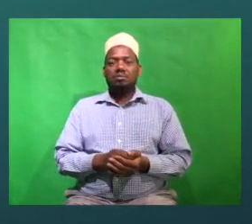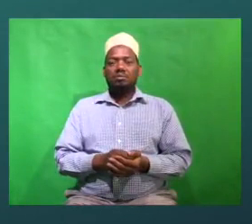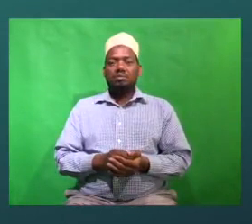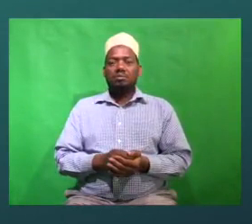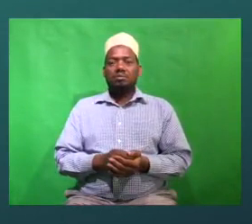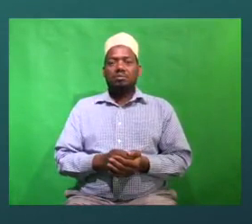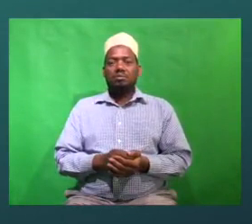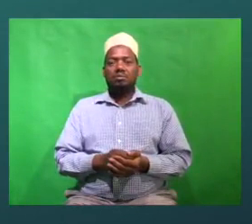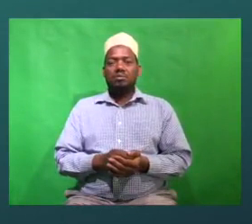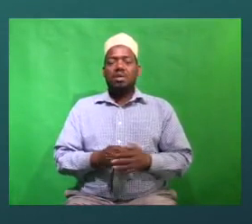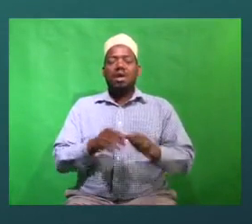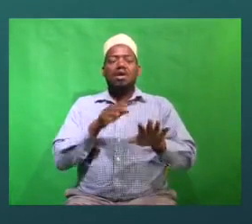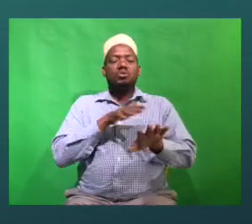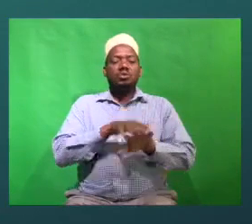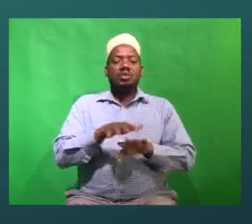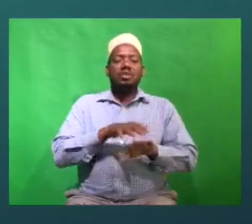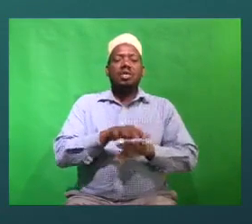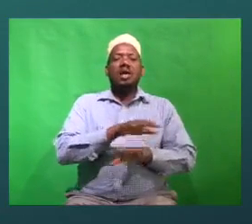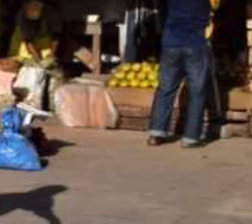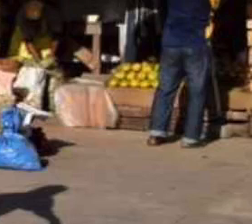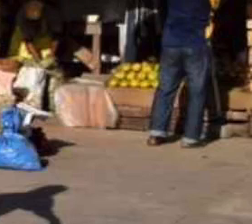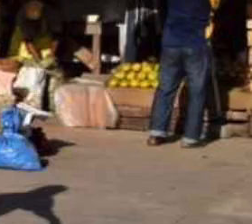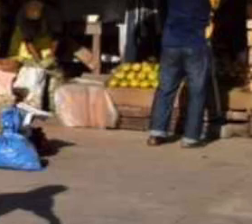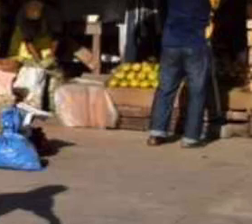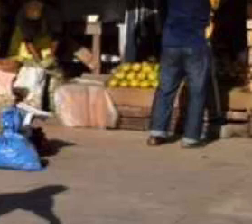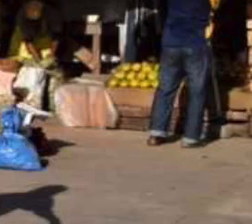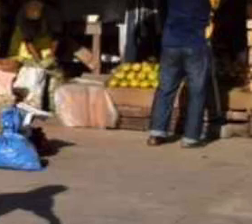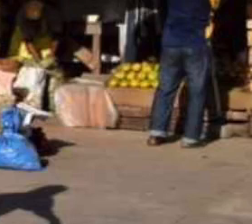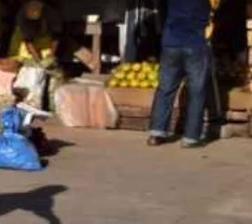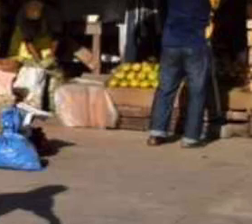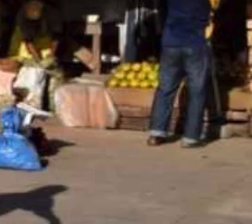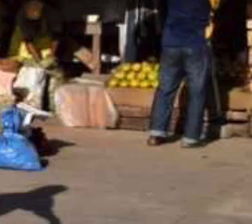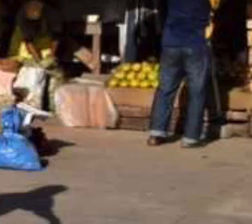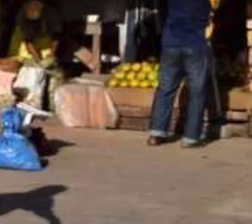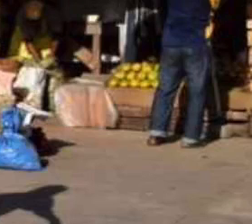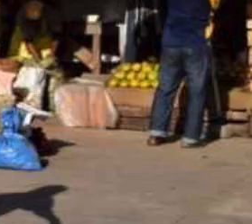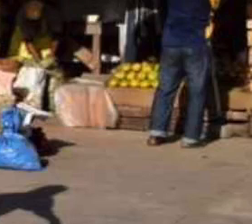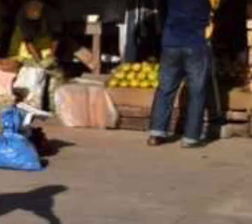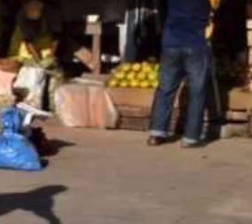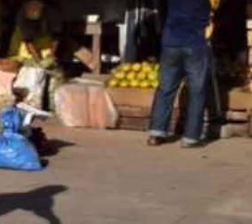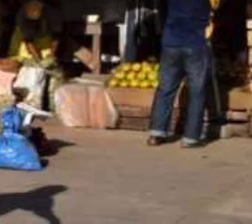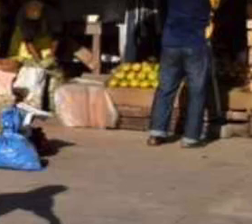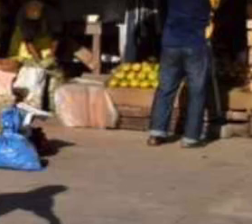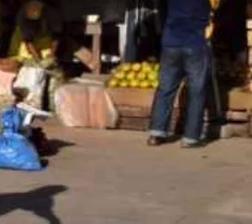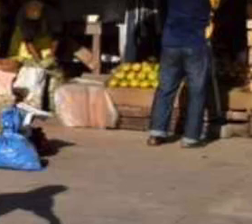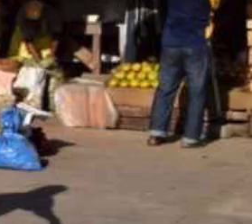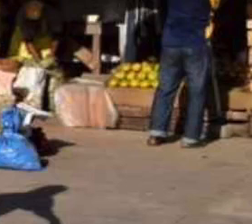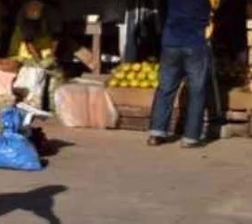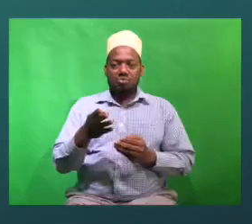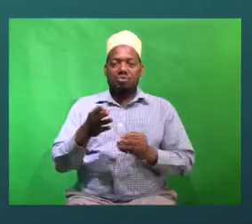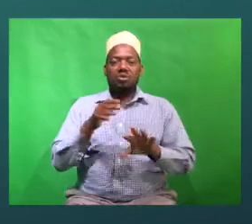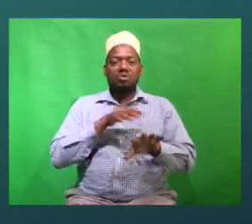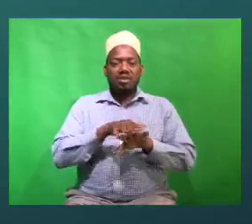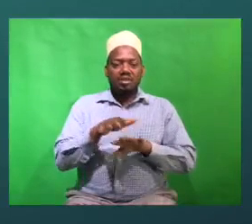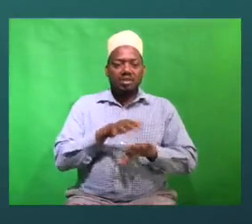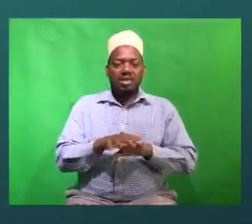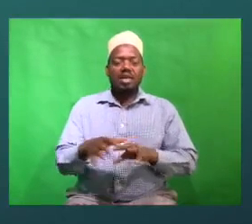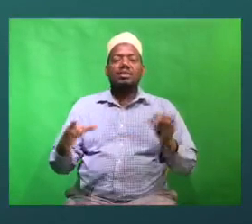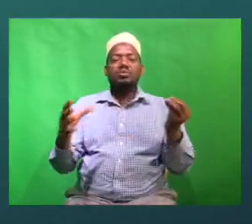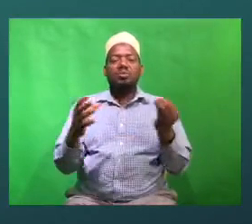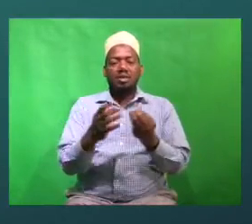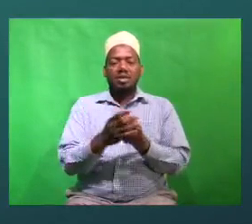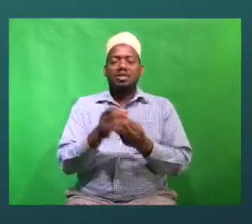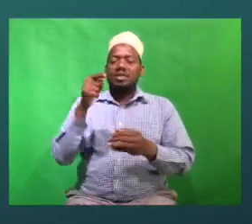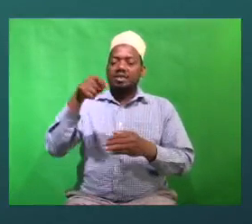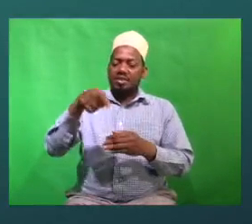So, to discuss together with you, my students. Now, me and you, let us discuss together on